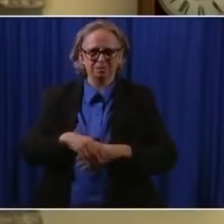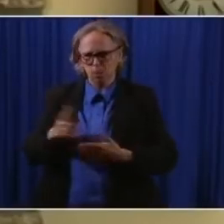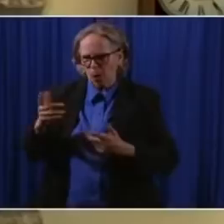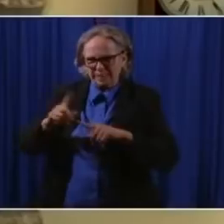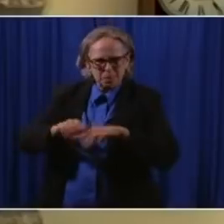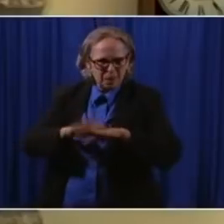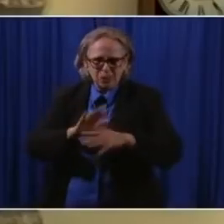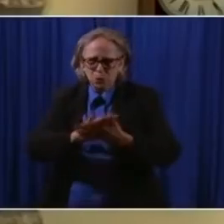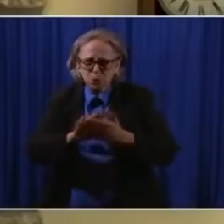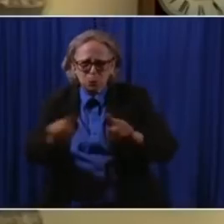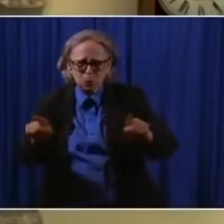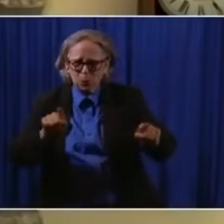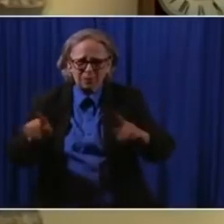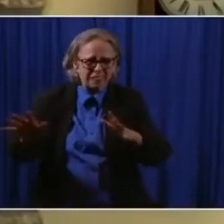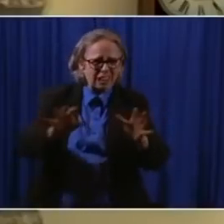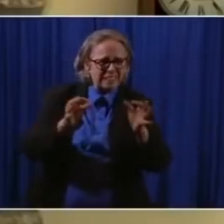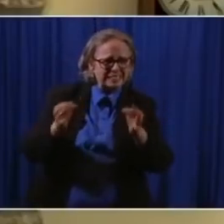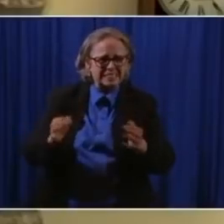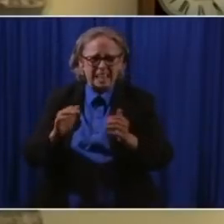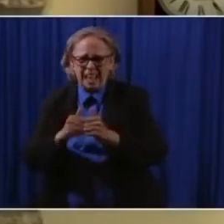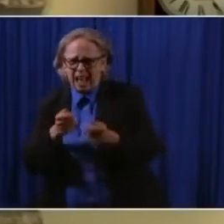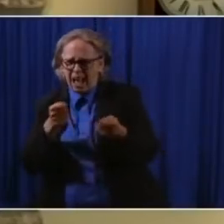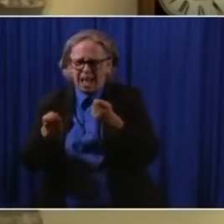to handle it and how they want to figure it out.